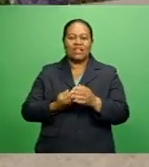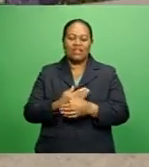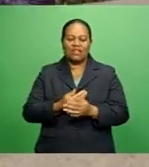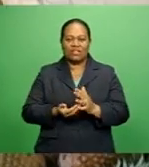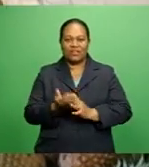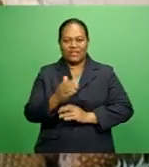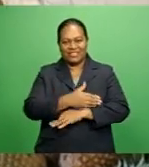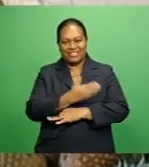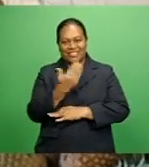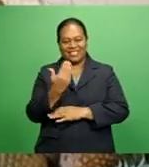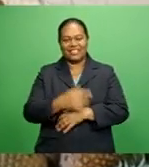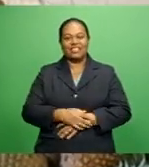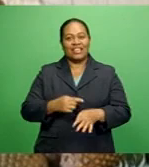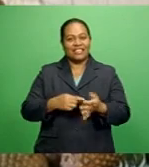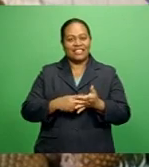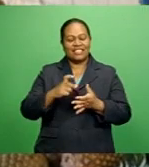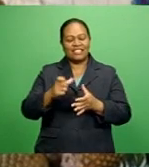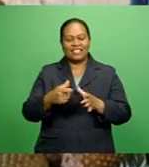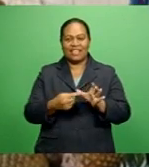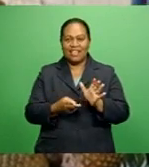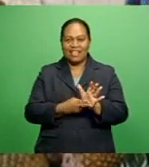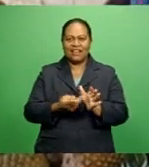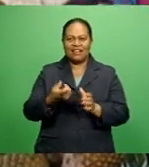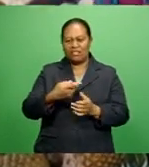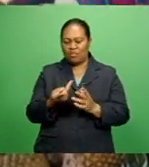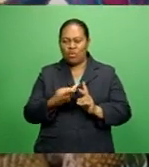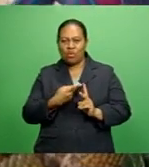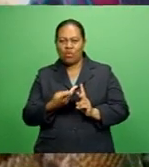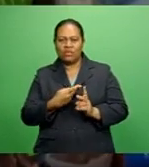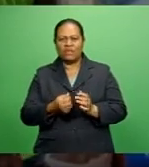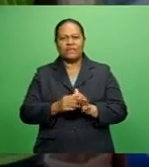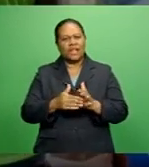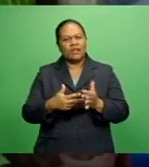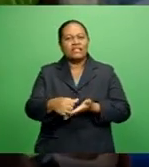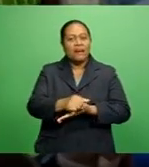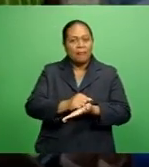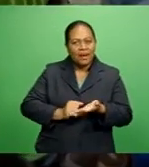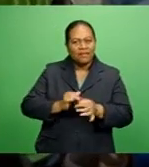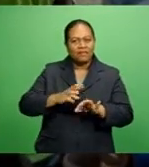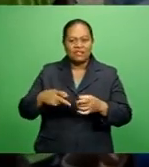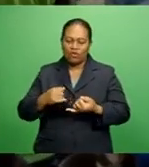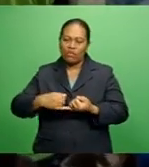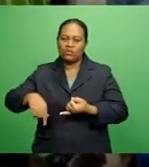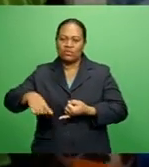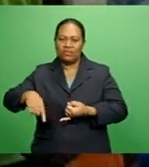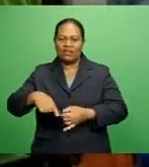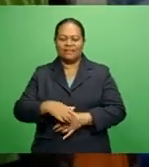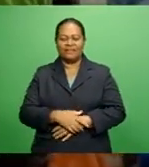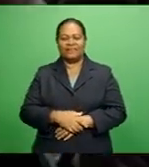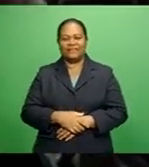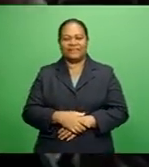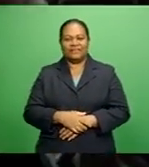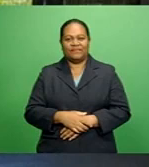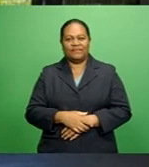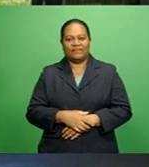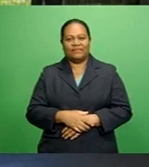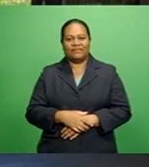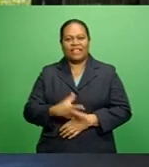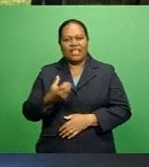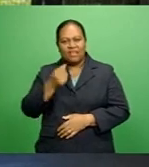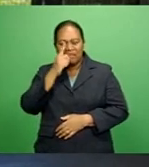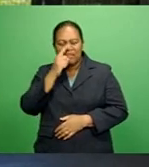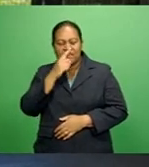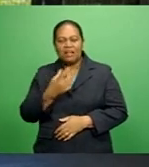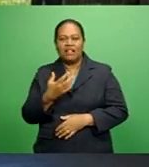says after the 2 cyclones severely affected their farms, they were buying some of their produce from Suva. We have people here